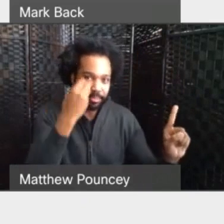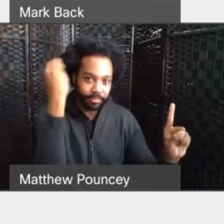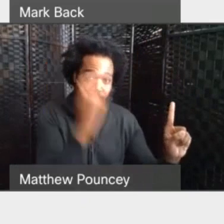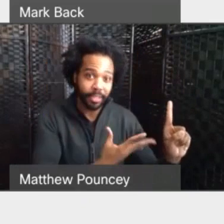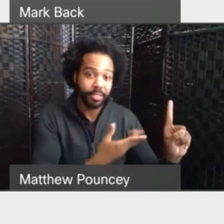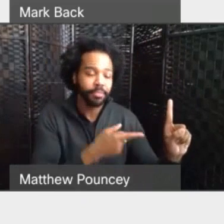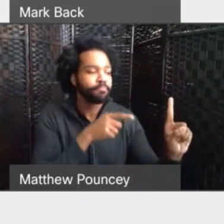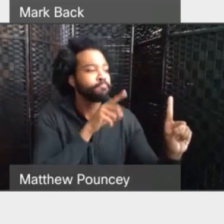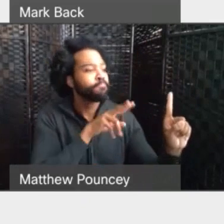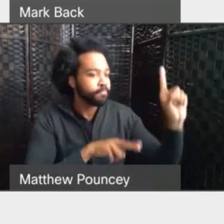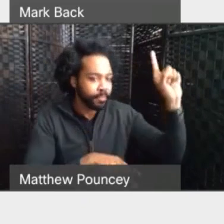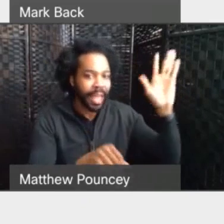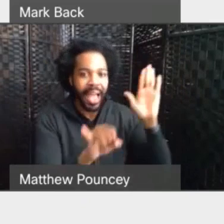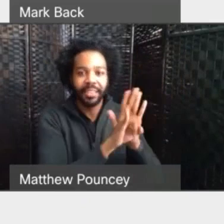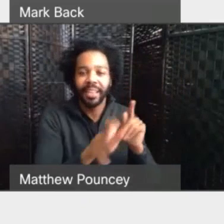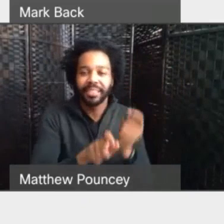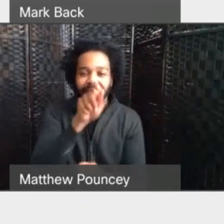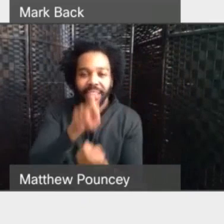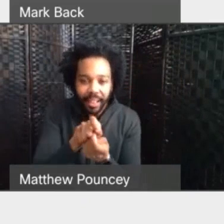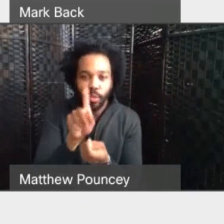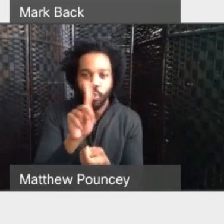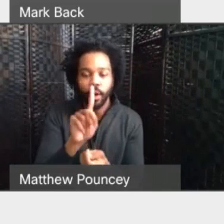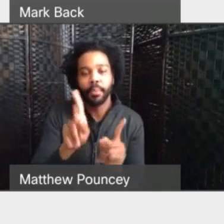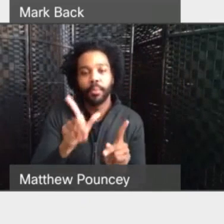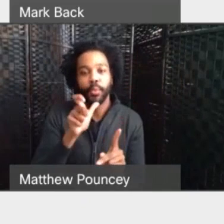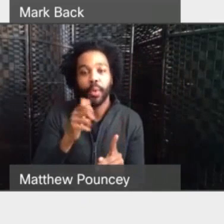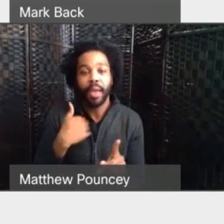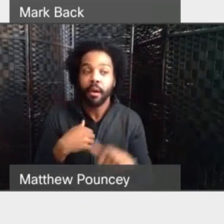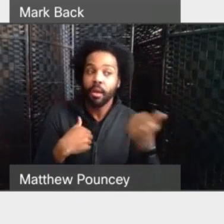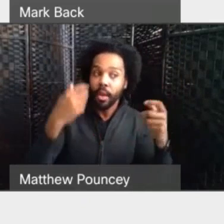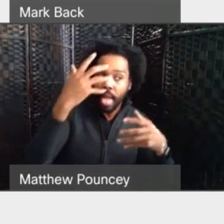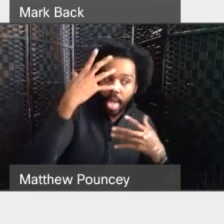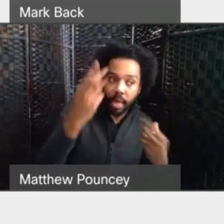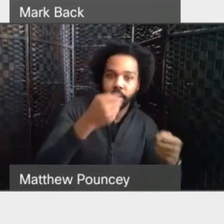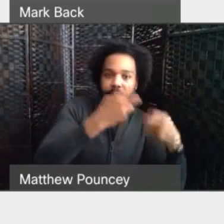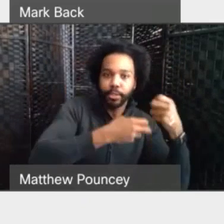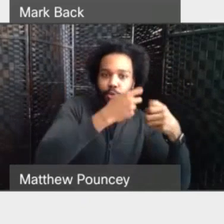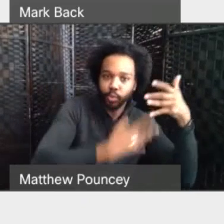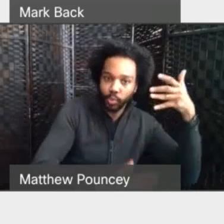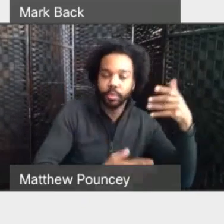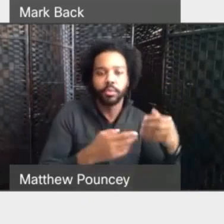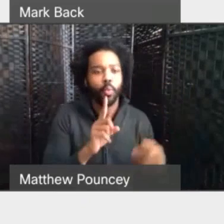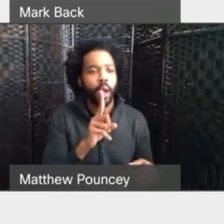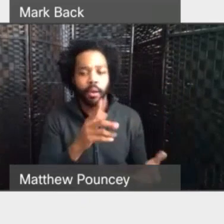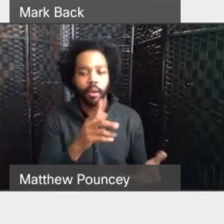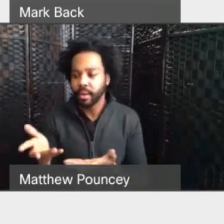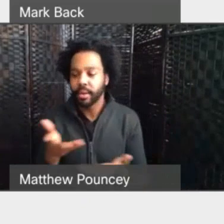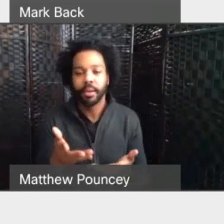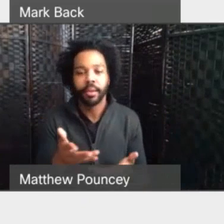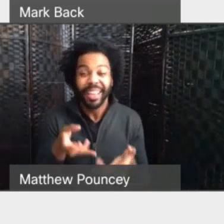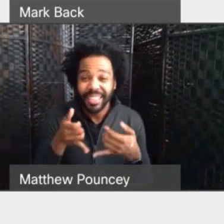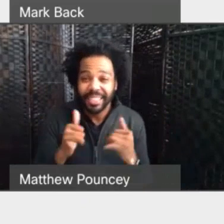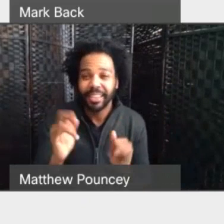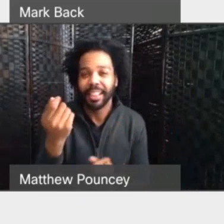which identifies exactly where people with underlying health conditions fall. There is still a little time before we